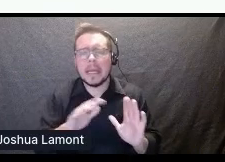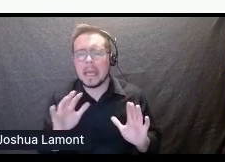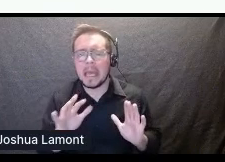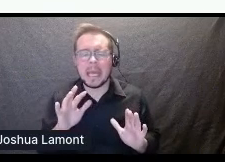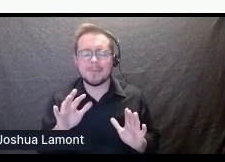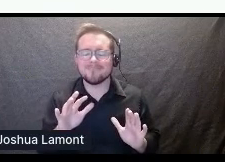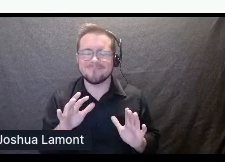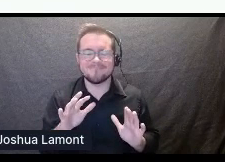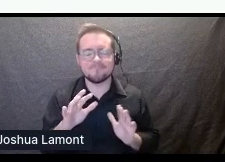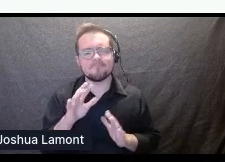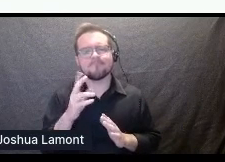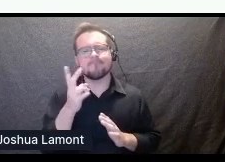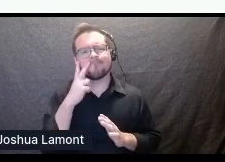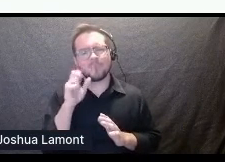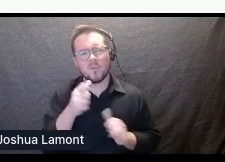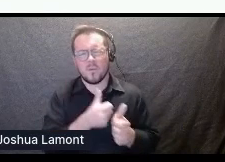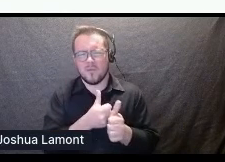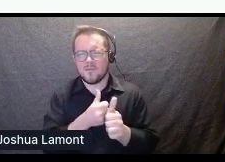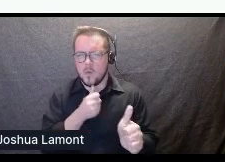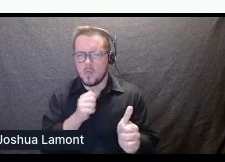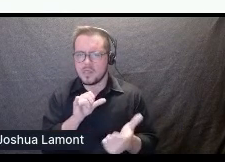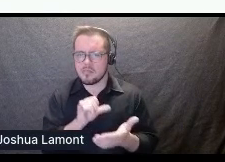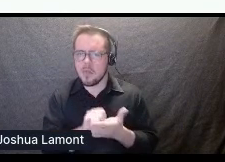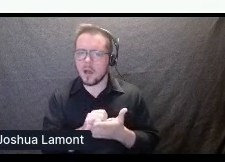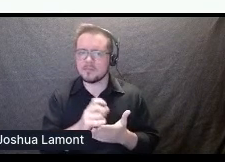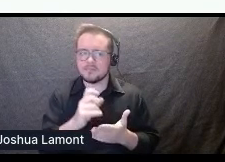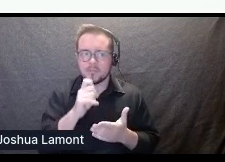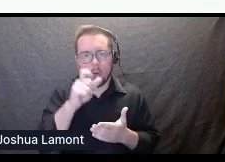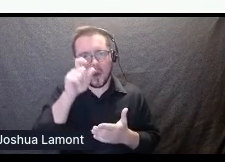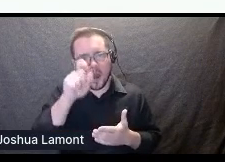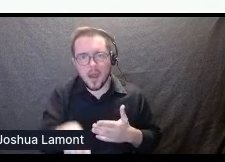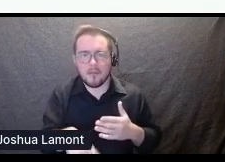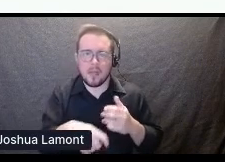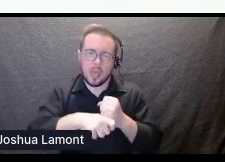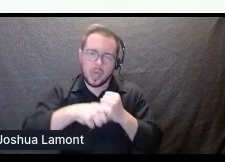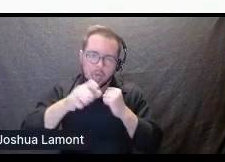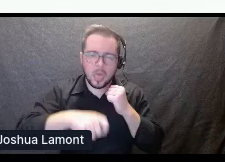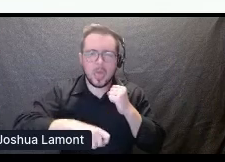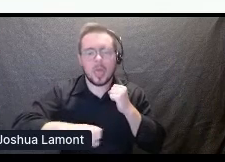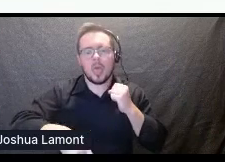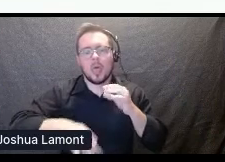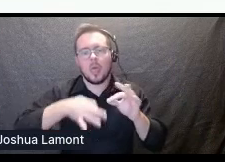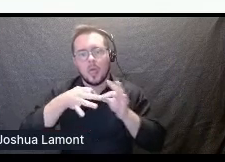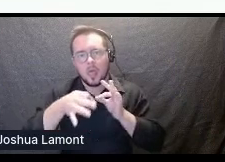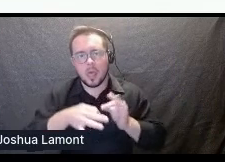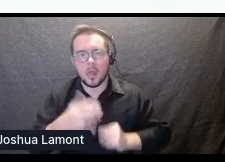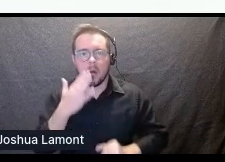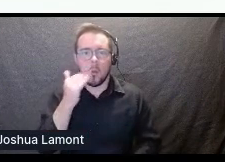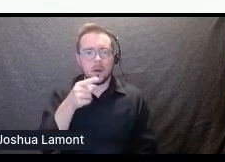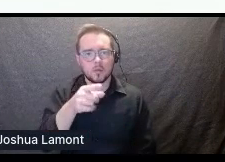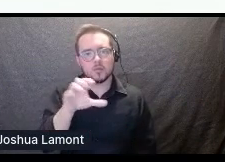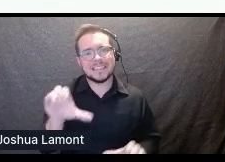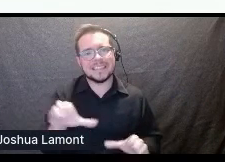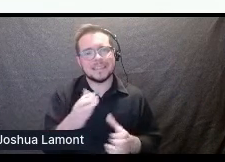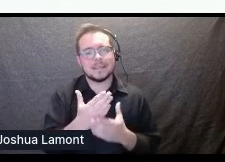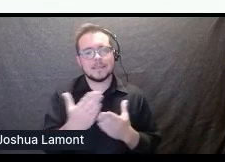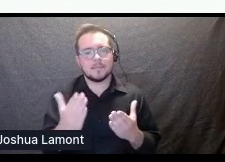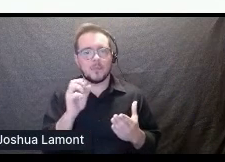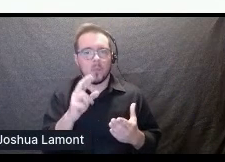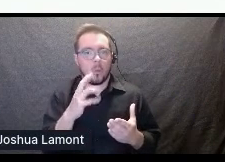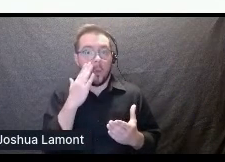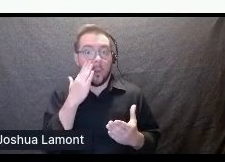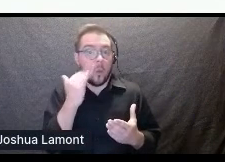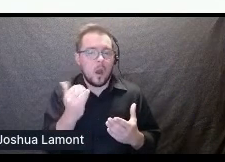See if you can avoid that in a lot of cases. There's no need to go into a long explanation of why you did something or what you actually